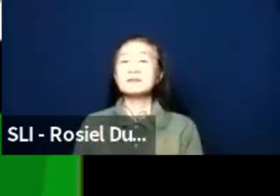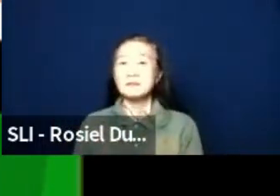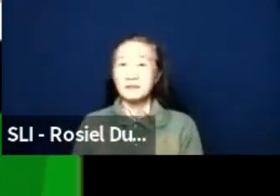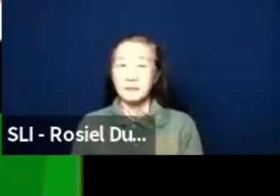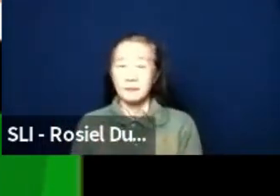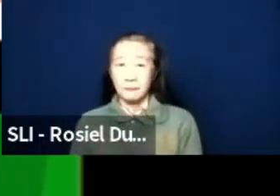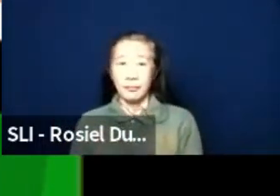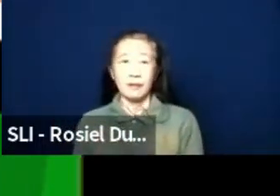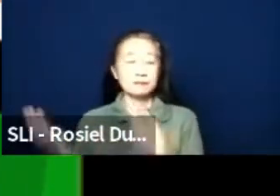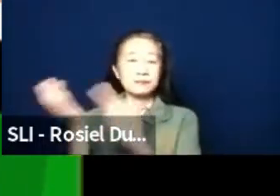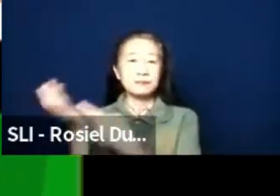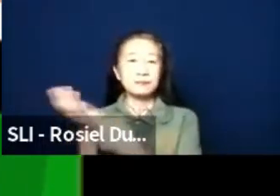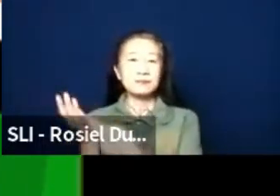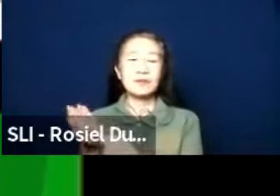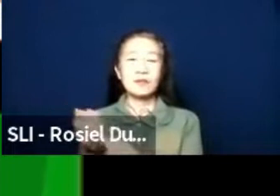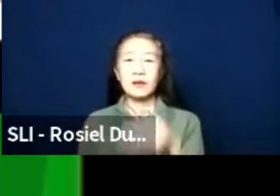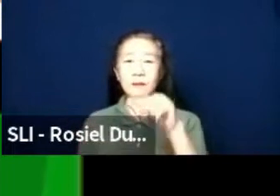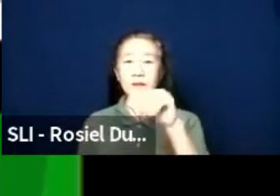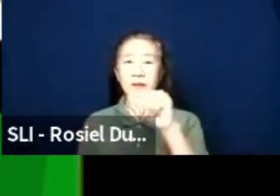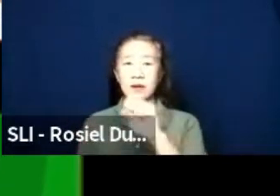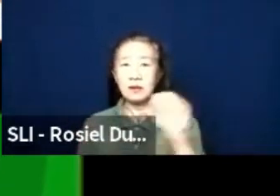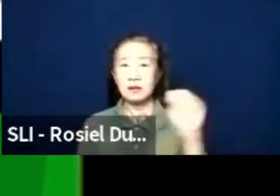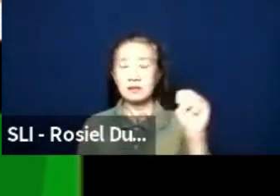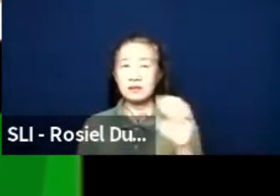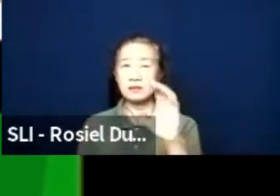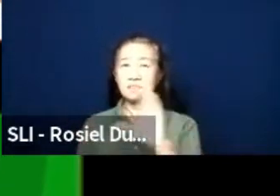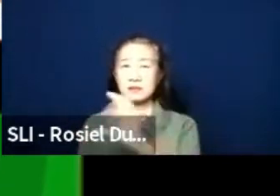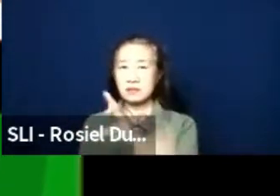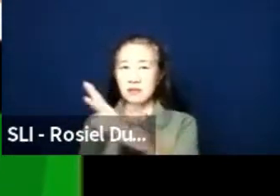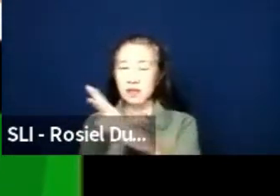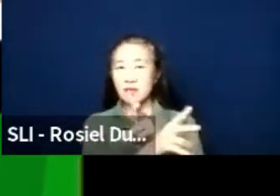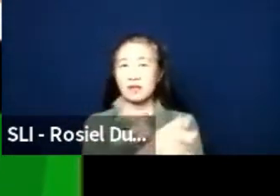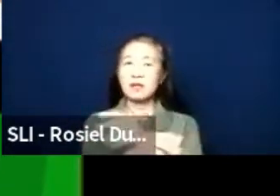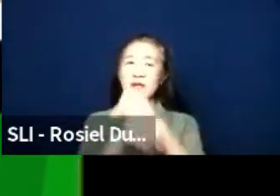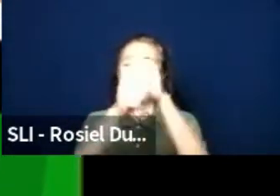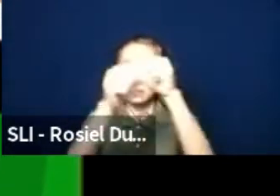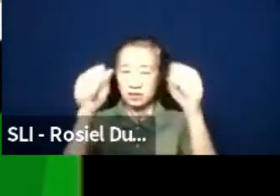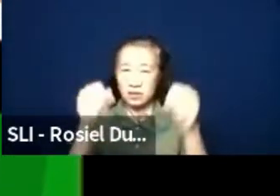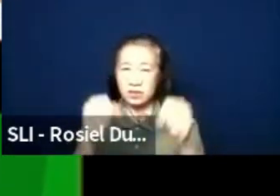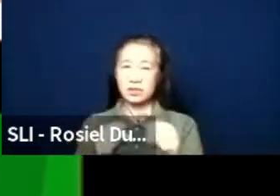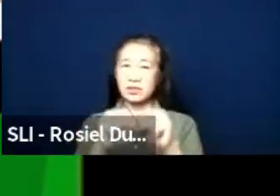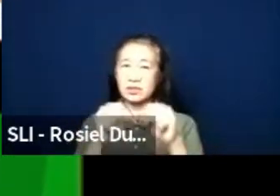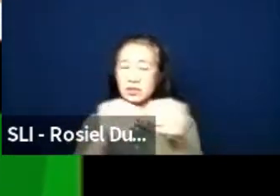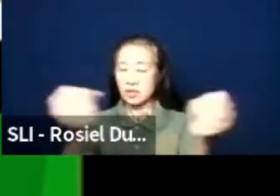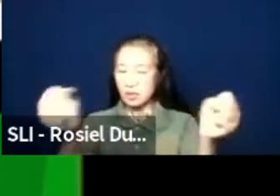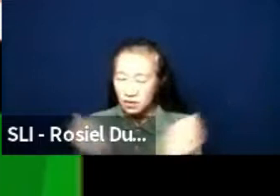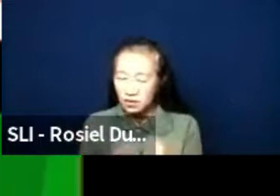Now let's talk about the mass care shelter or the evacuation site. Mass care